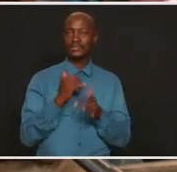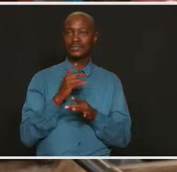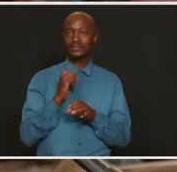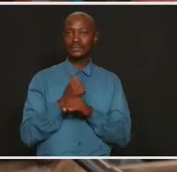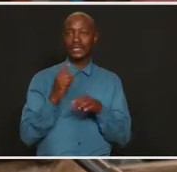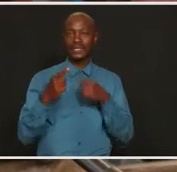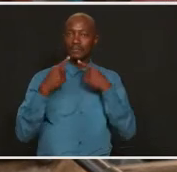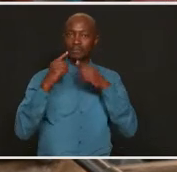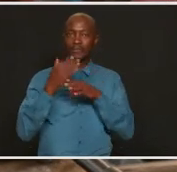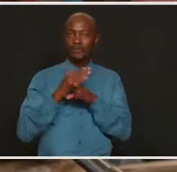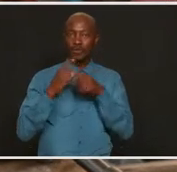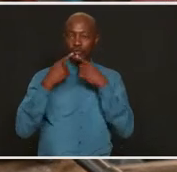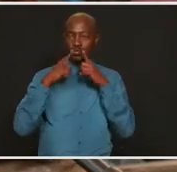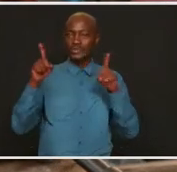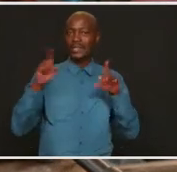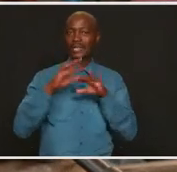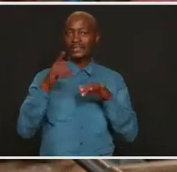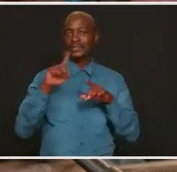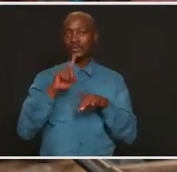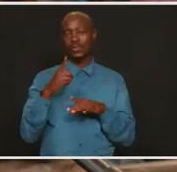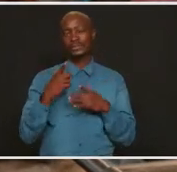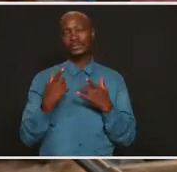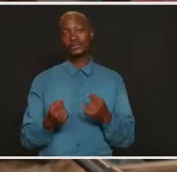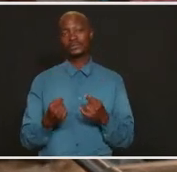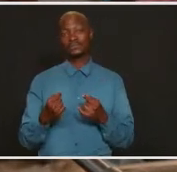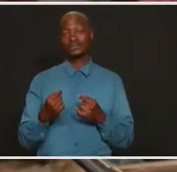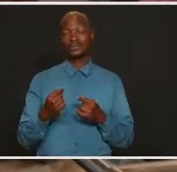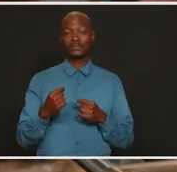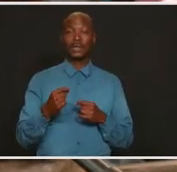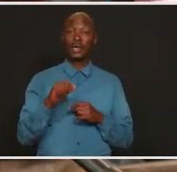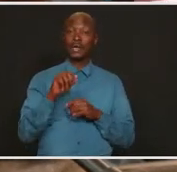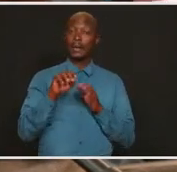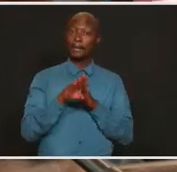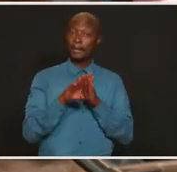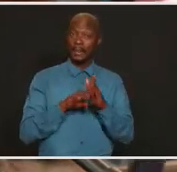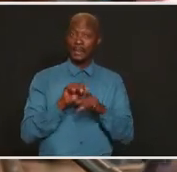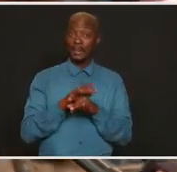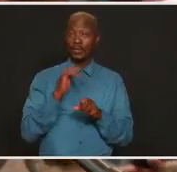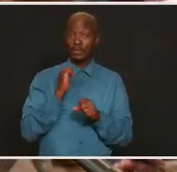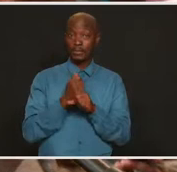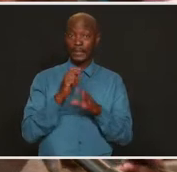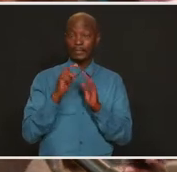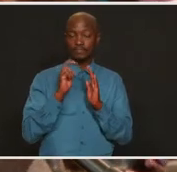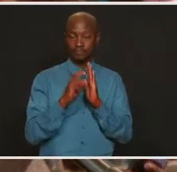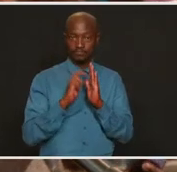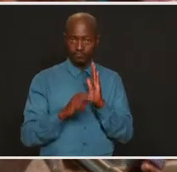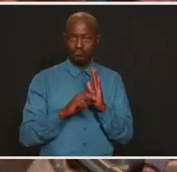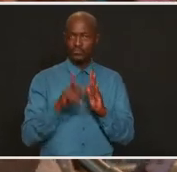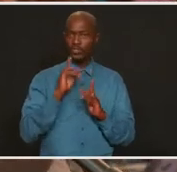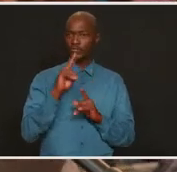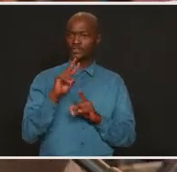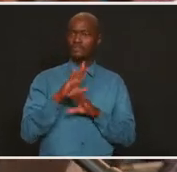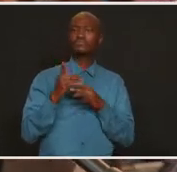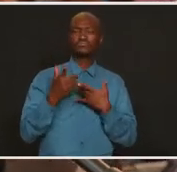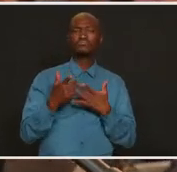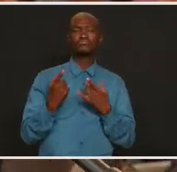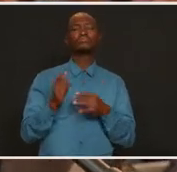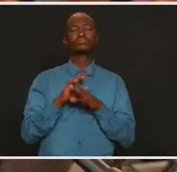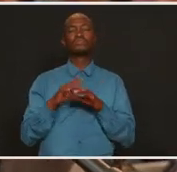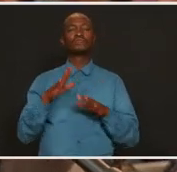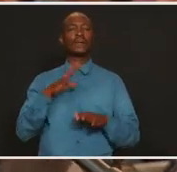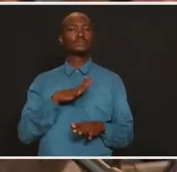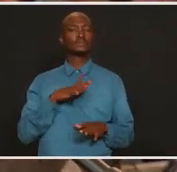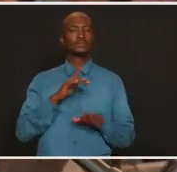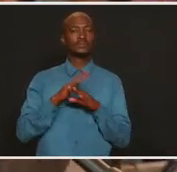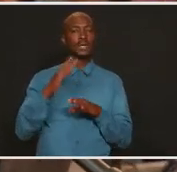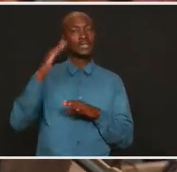declaring what they are the bellable will give the head of Department great power to make regulations as he she sees fit it gives the power to the head of